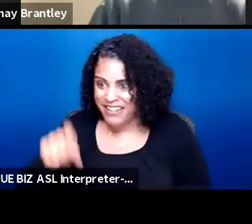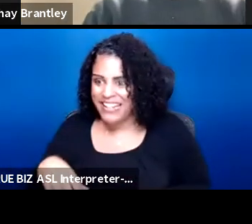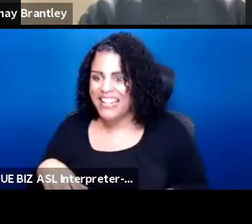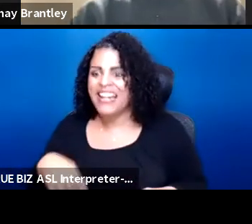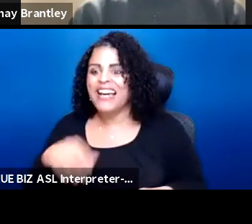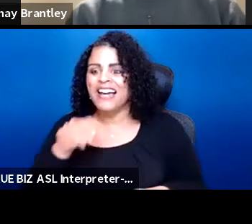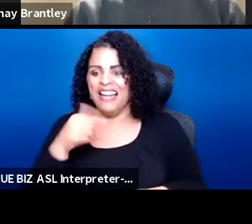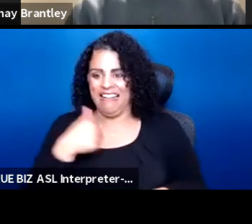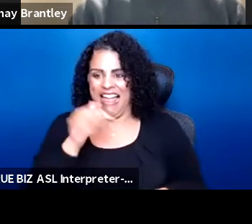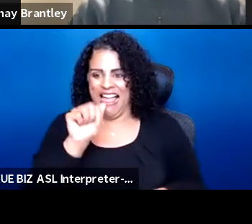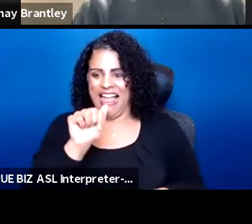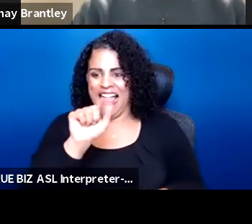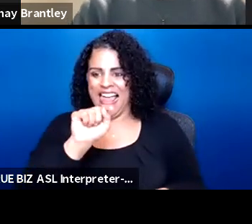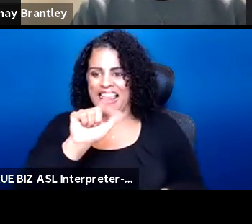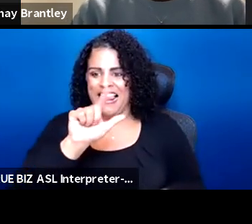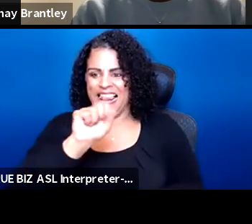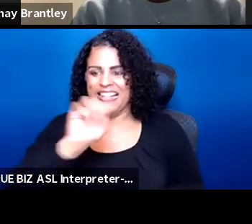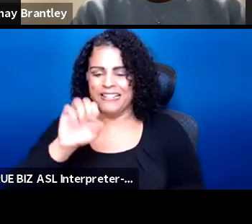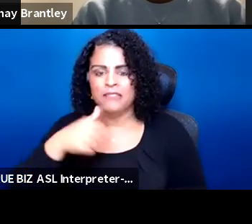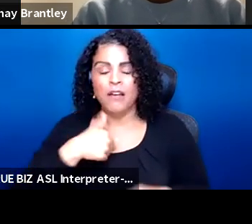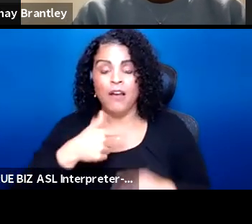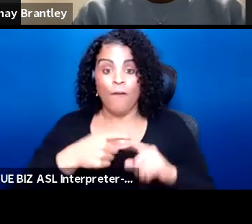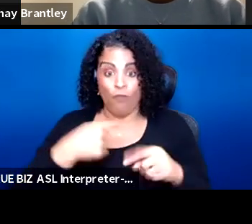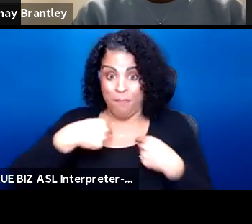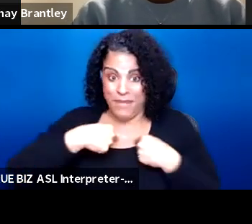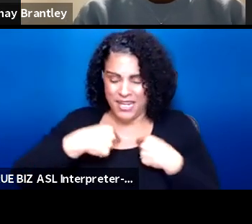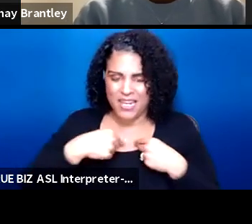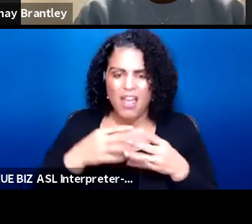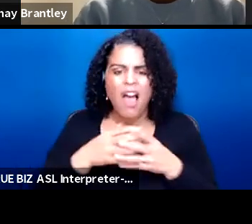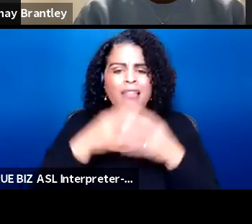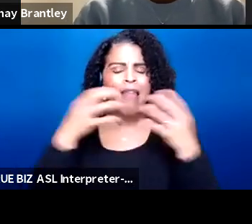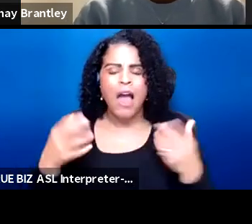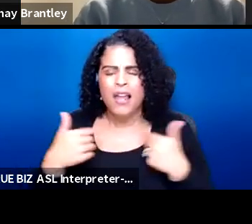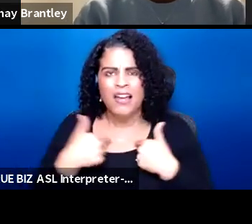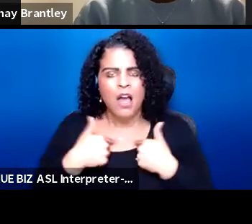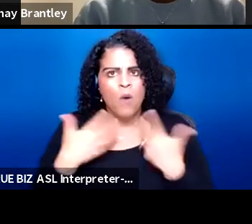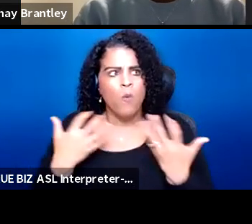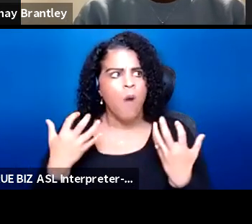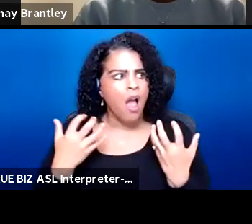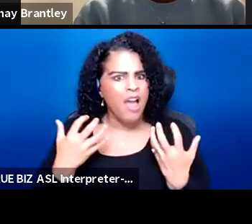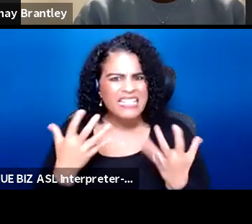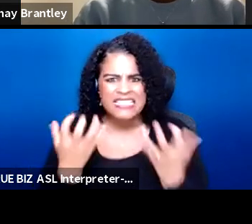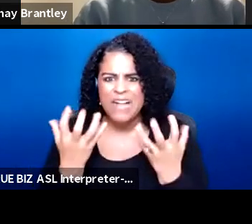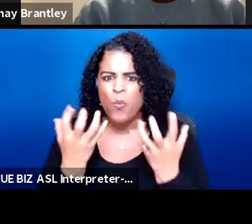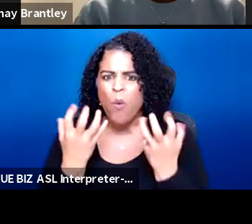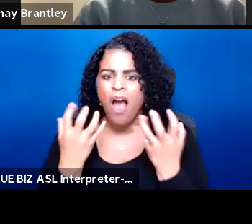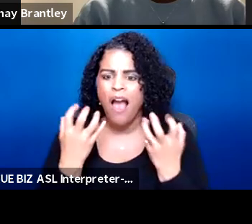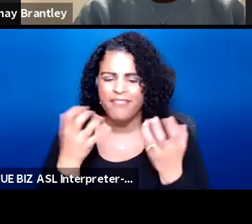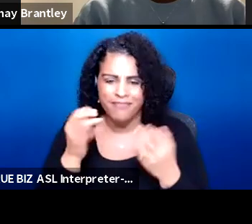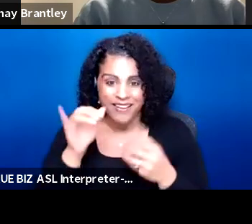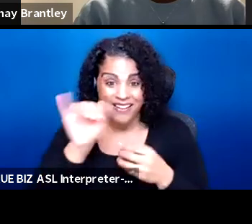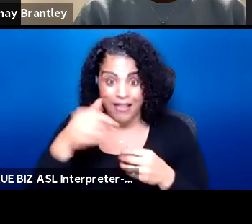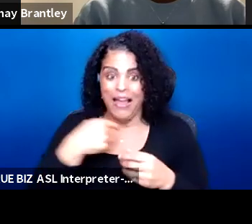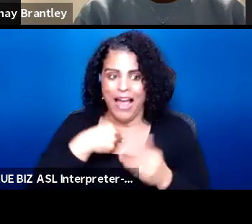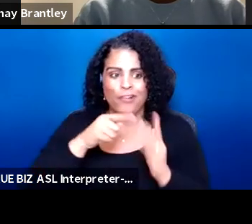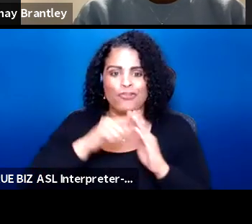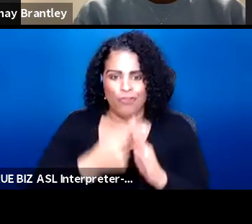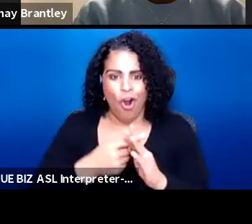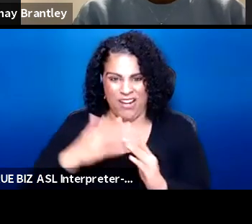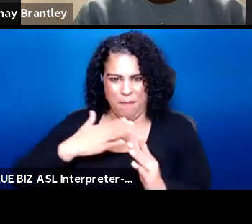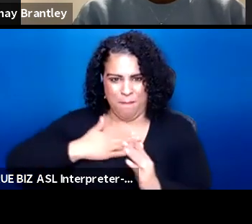For me, I think a lot of it came from a desire to, well, like I was saying, like when I started